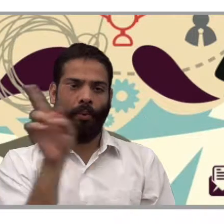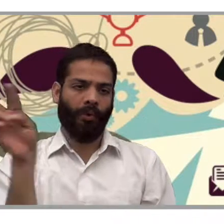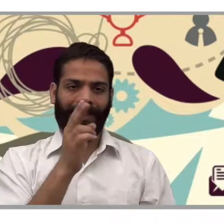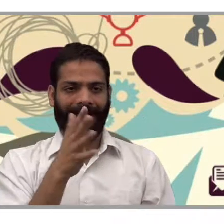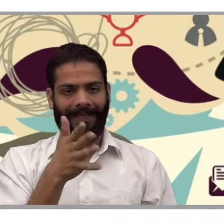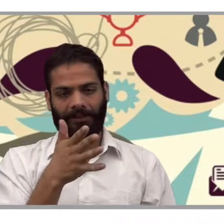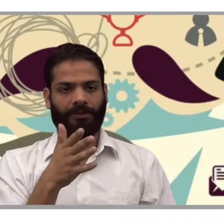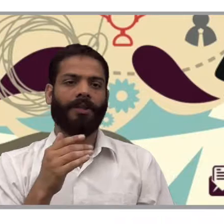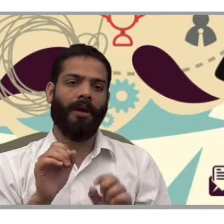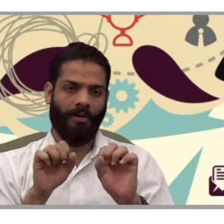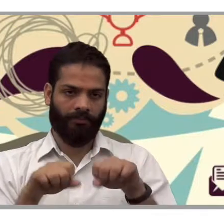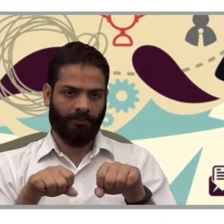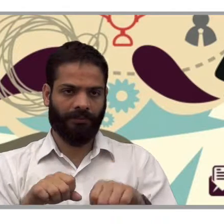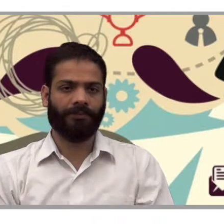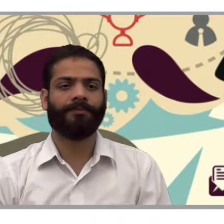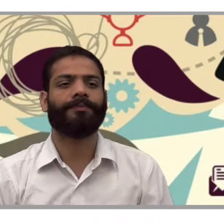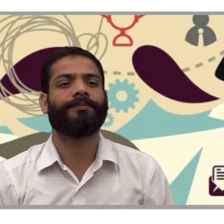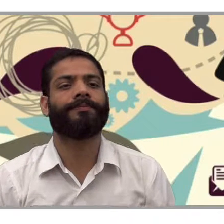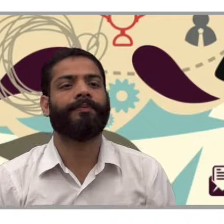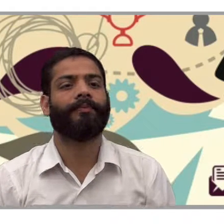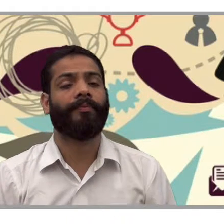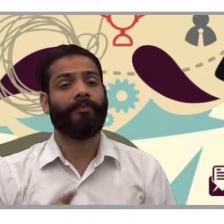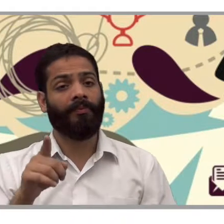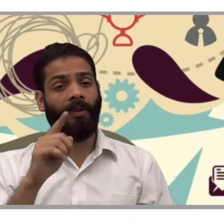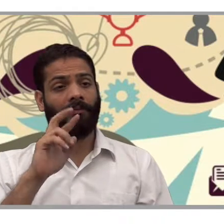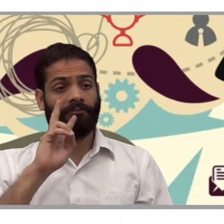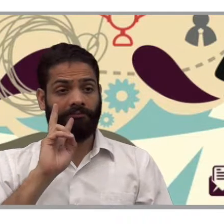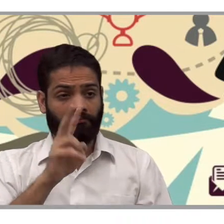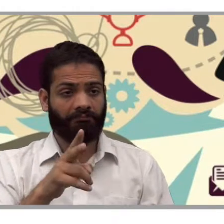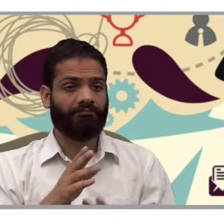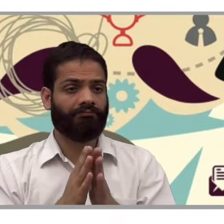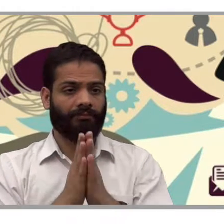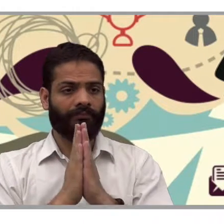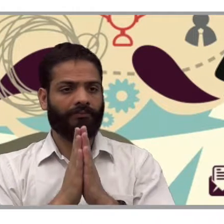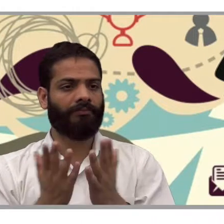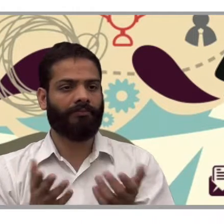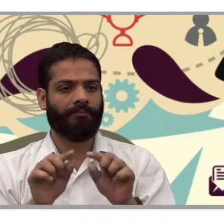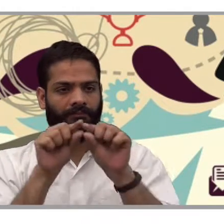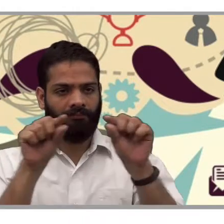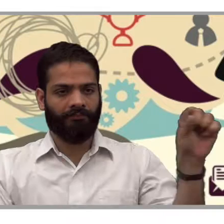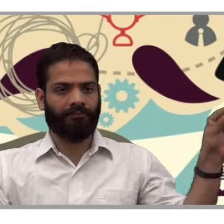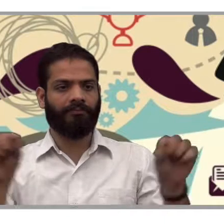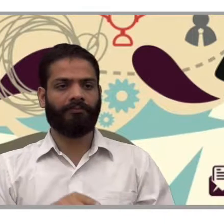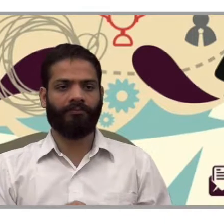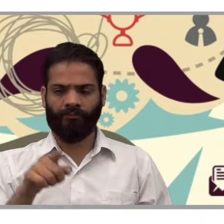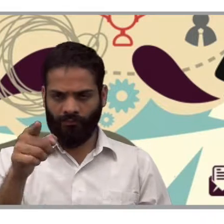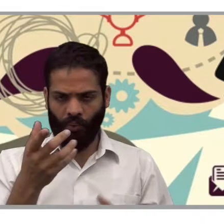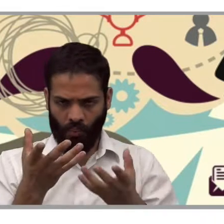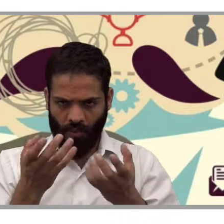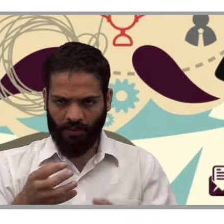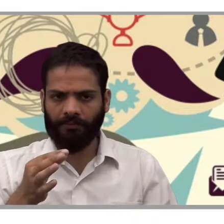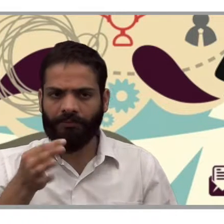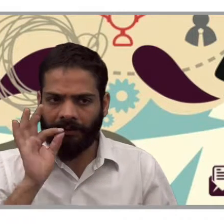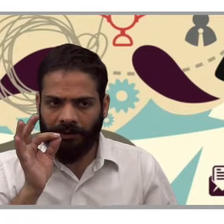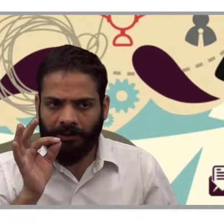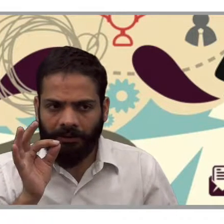Apart from the clause final occurrence, negation also occurs at the clause initial position in reply to the request. For